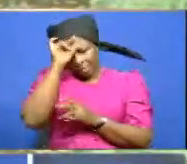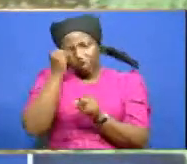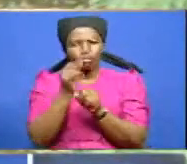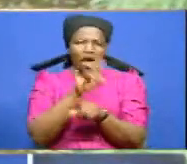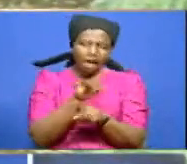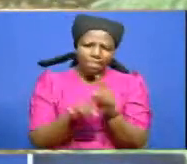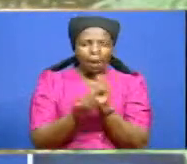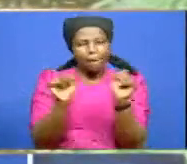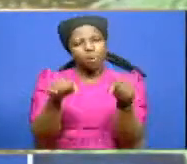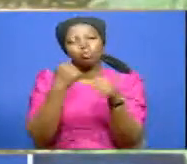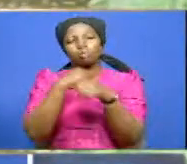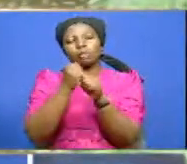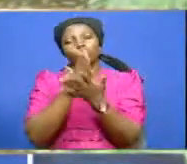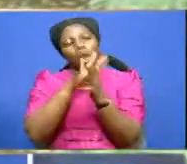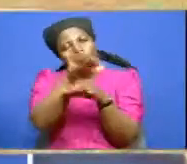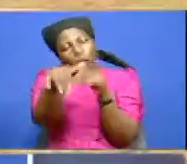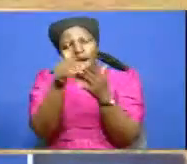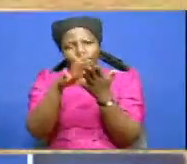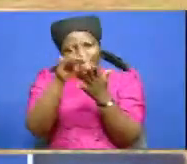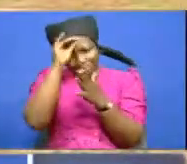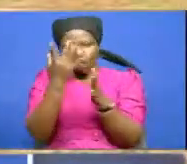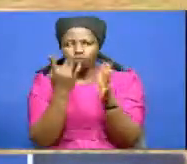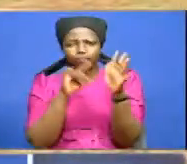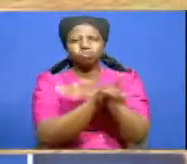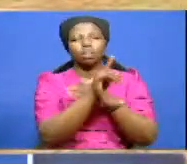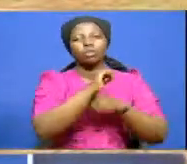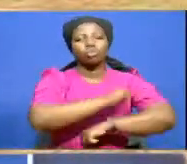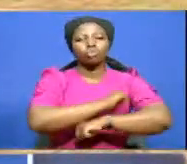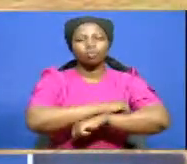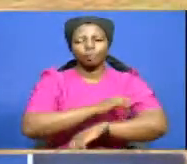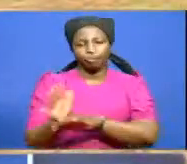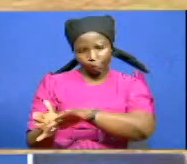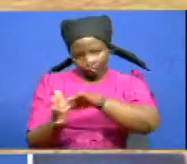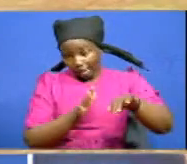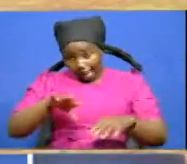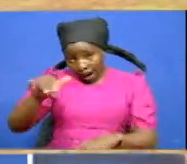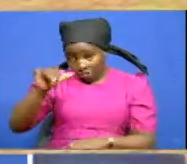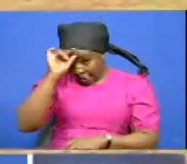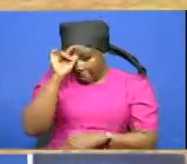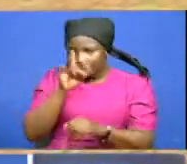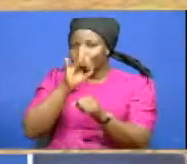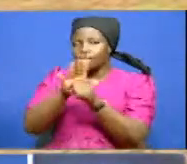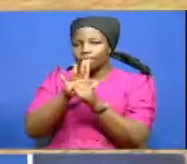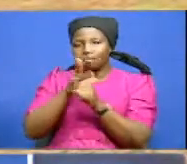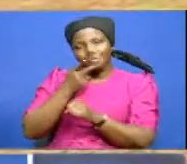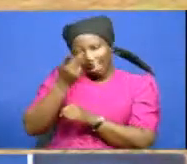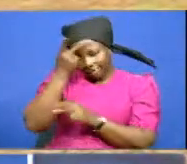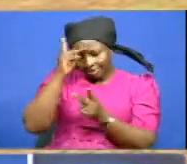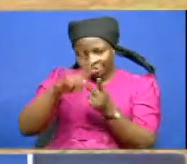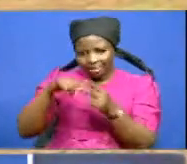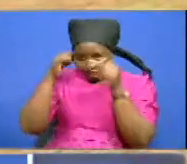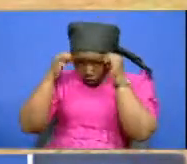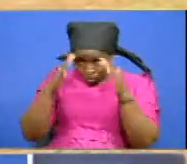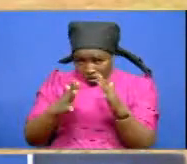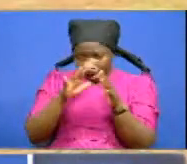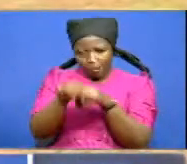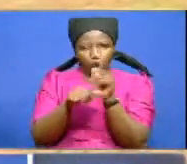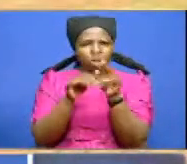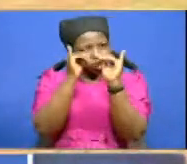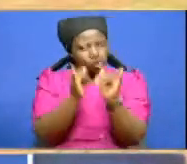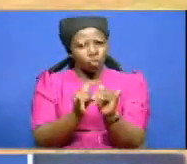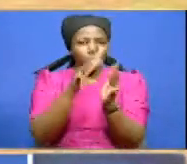no learner is left out of school. The county government is assuring parents and pupils of a new normal